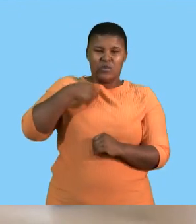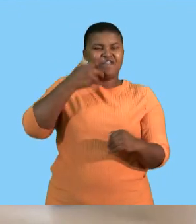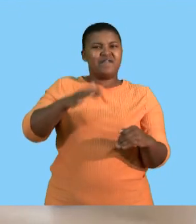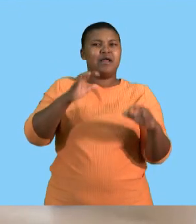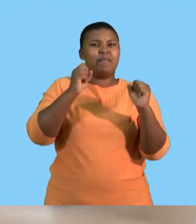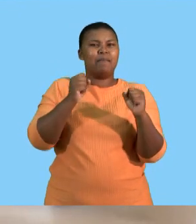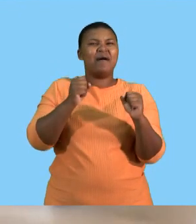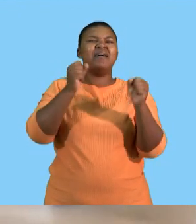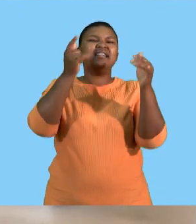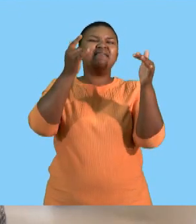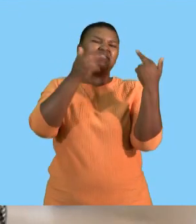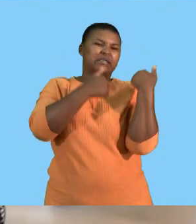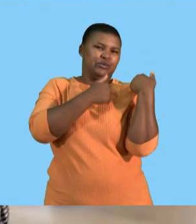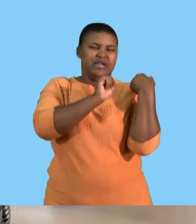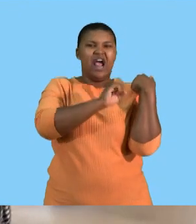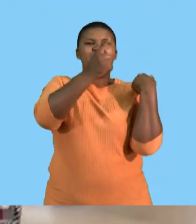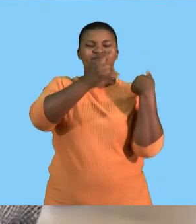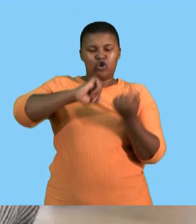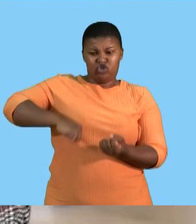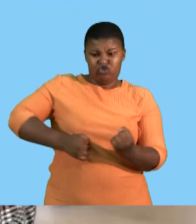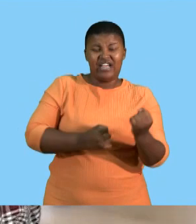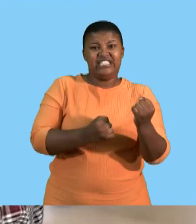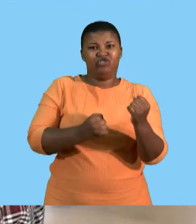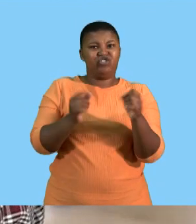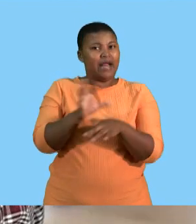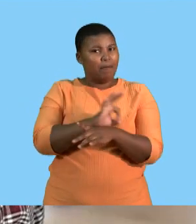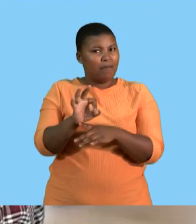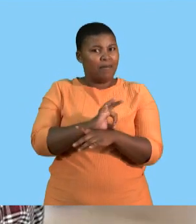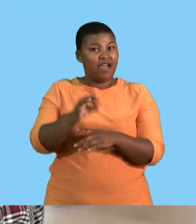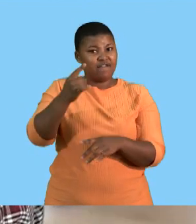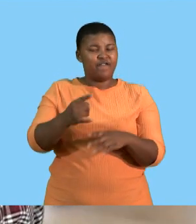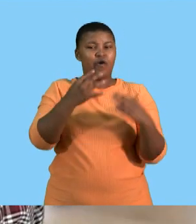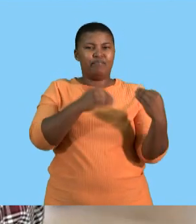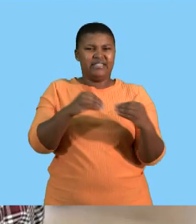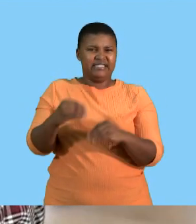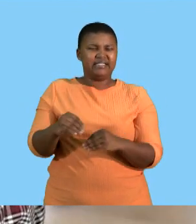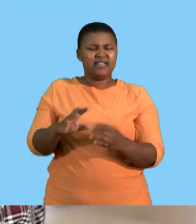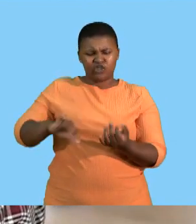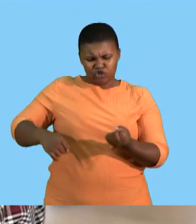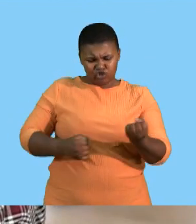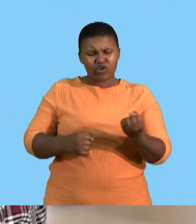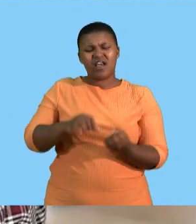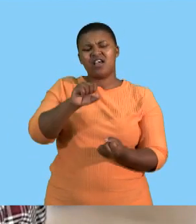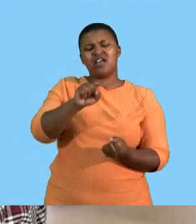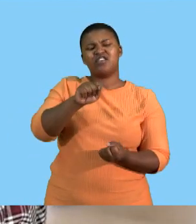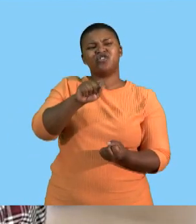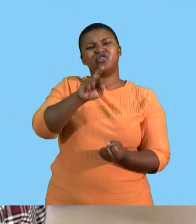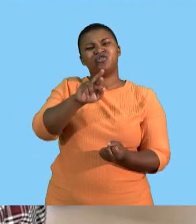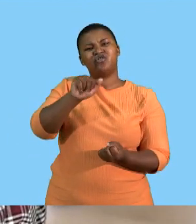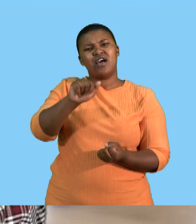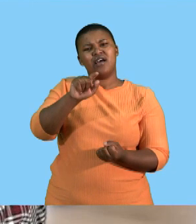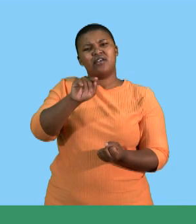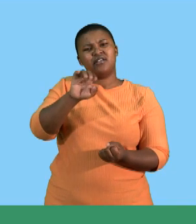for the strategic plan of the business. Now, when we refer to the strategic plan, we refer to the